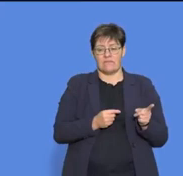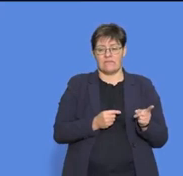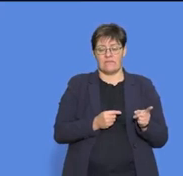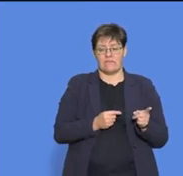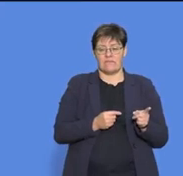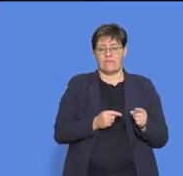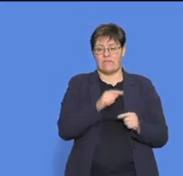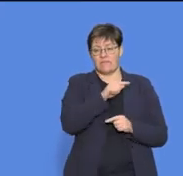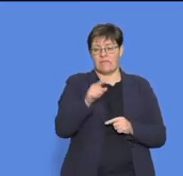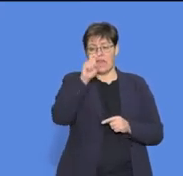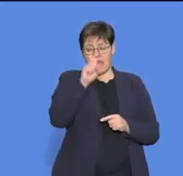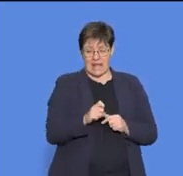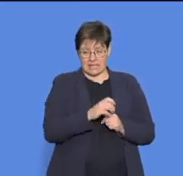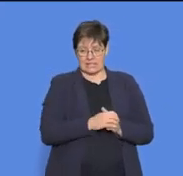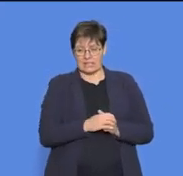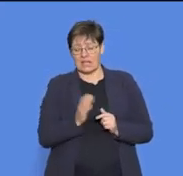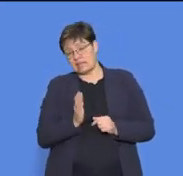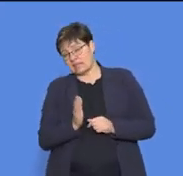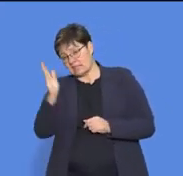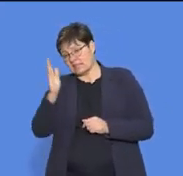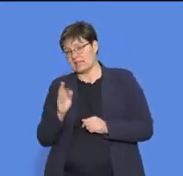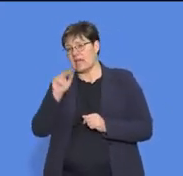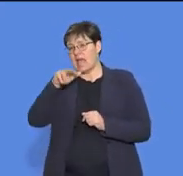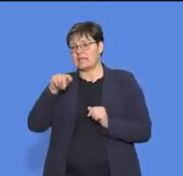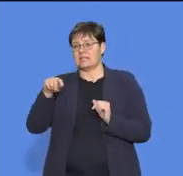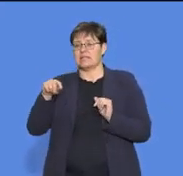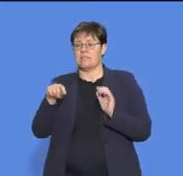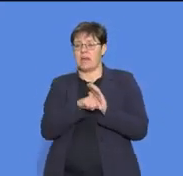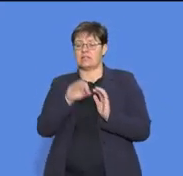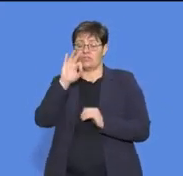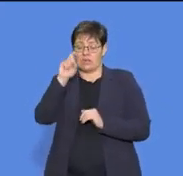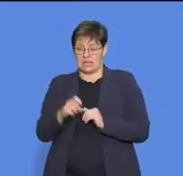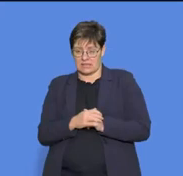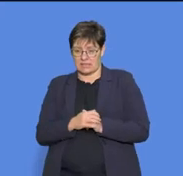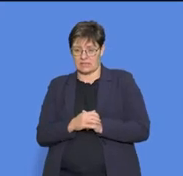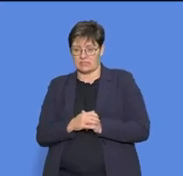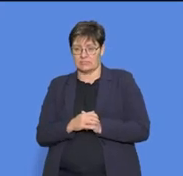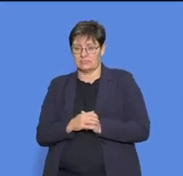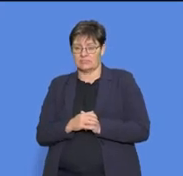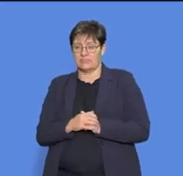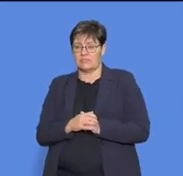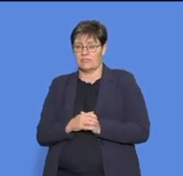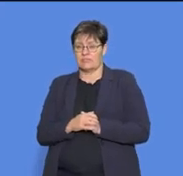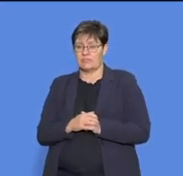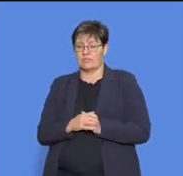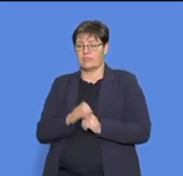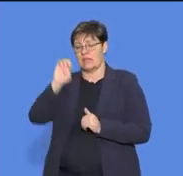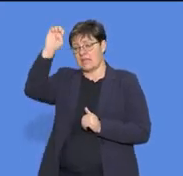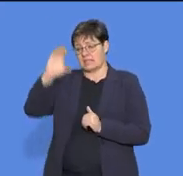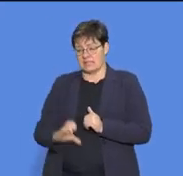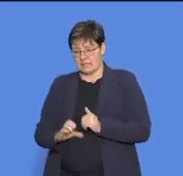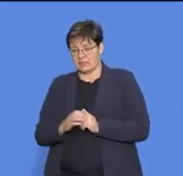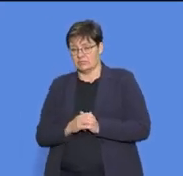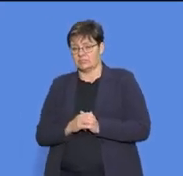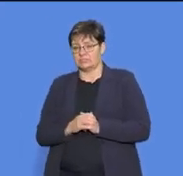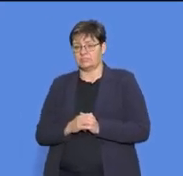triangle BCE, we've got this to be x. We've got a value for this because this is 18 minus 3x. This length